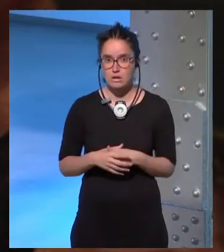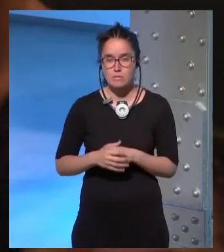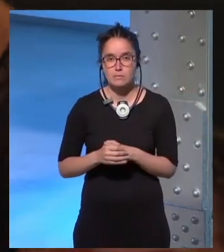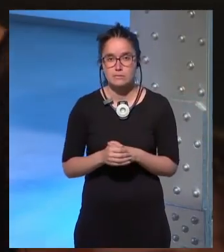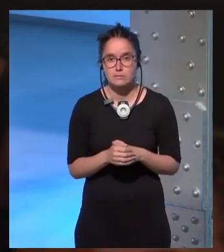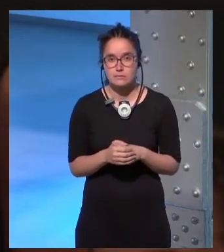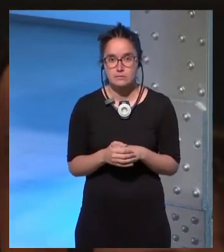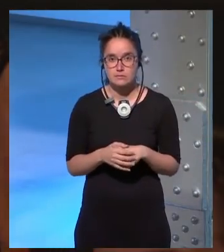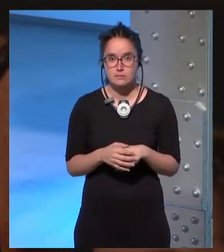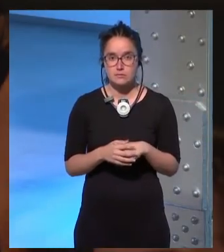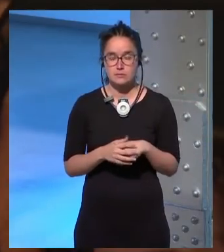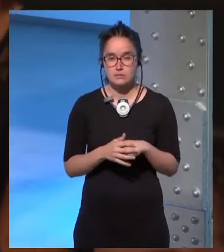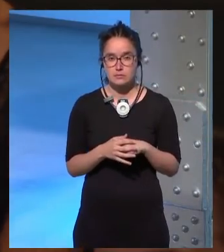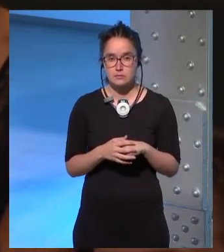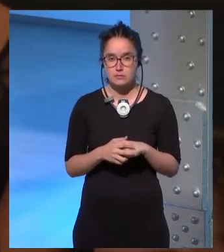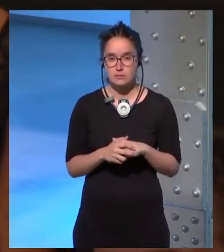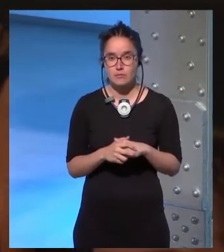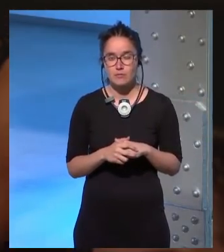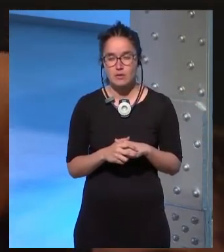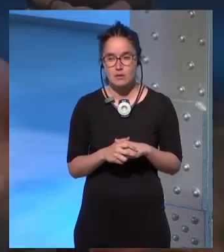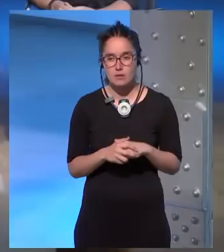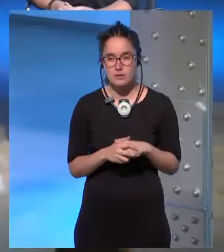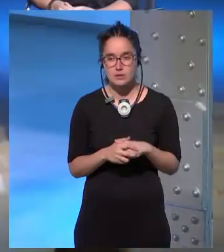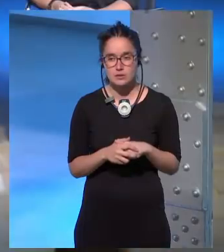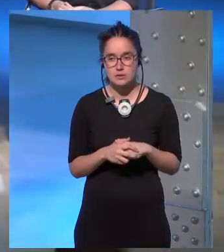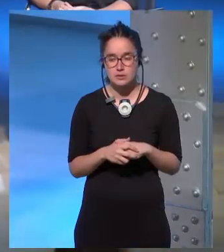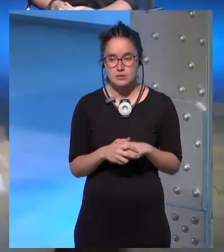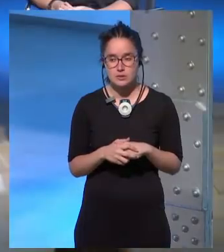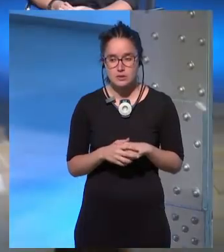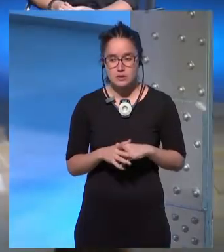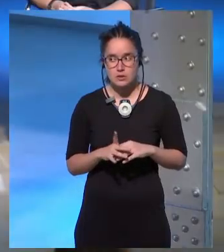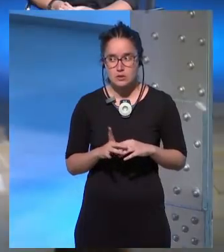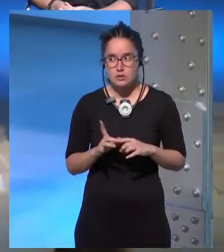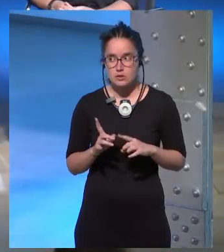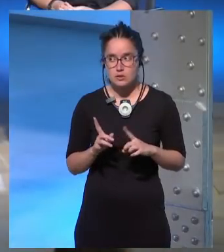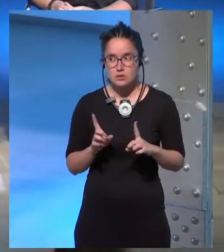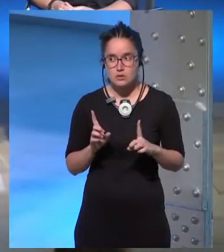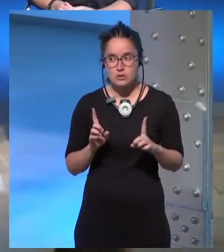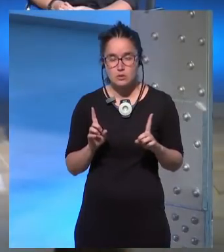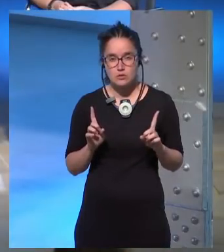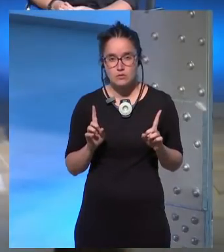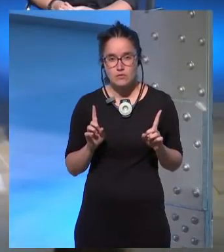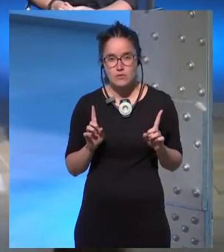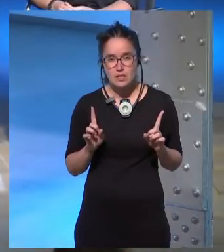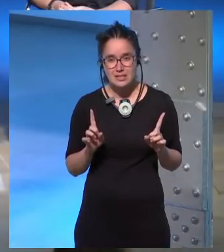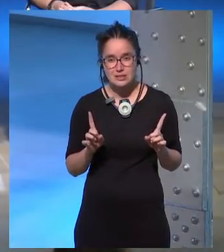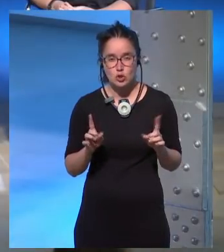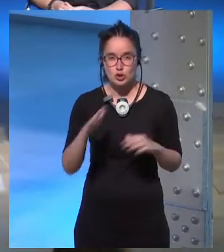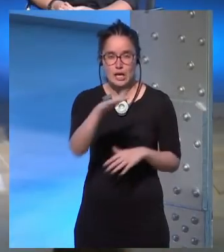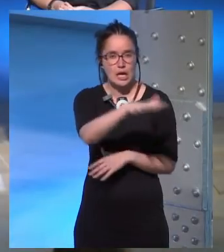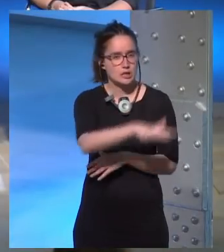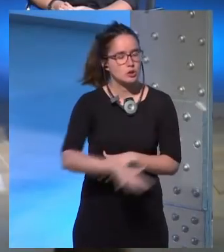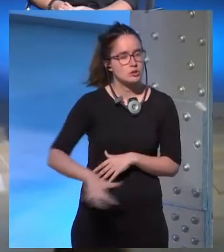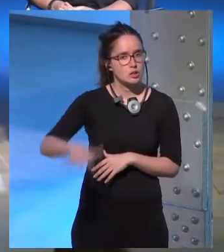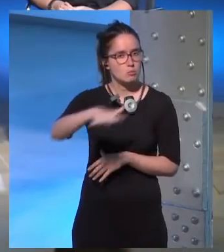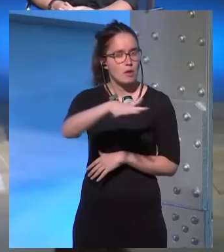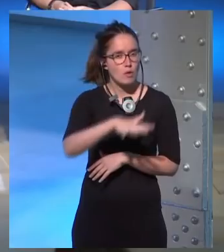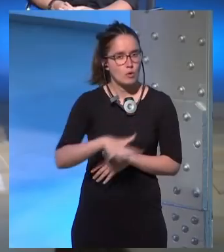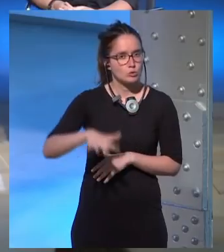into bigger conventions instead. Just to clarify, these are conventions and spaces. Only women are invited to these conventions.